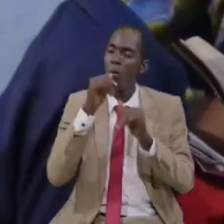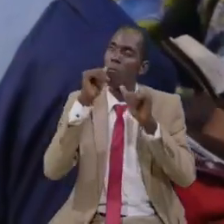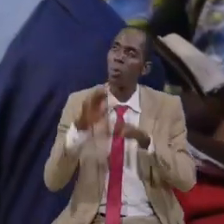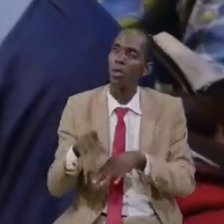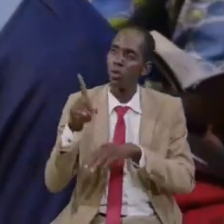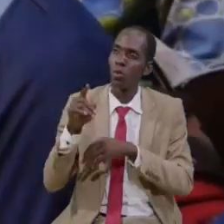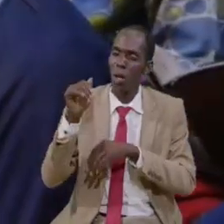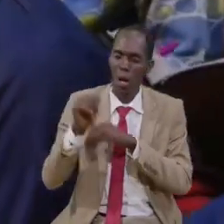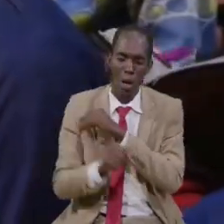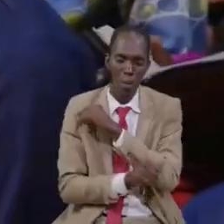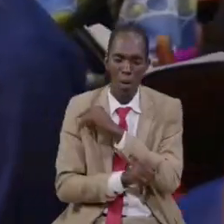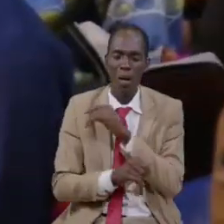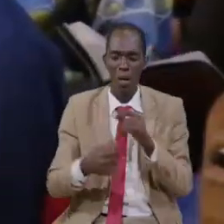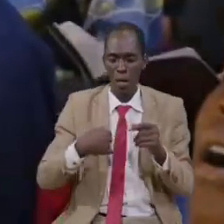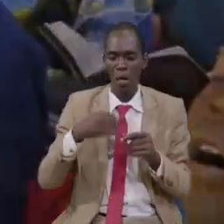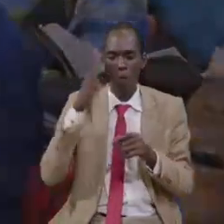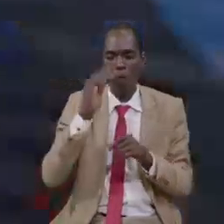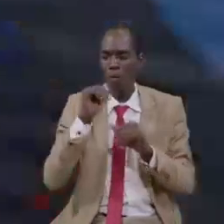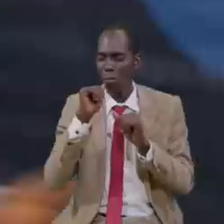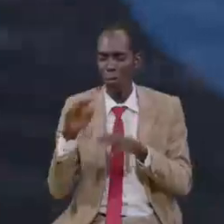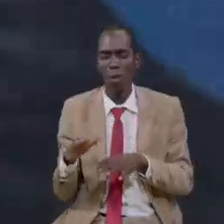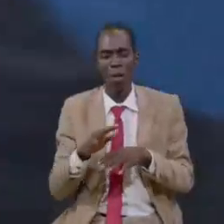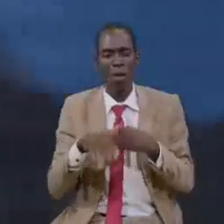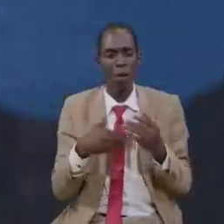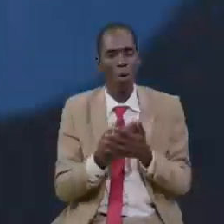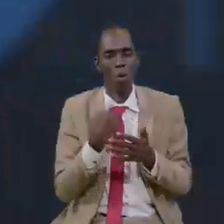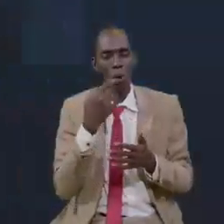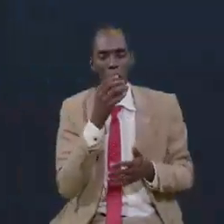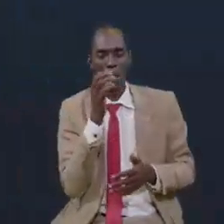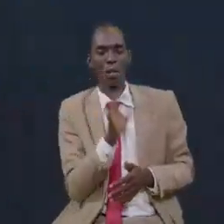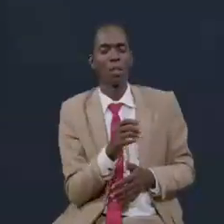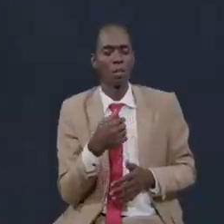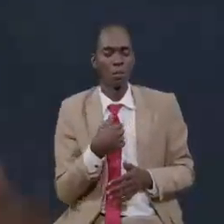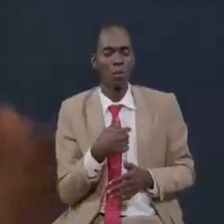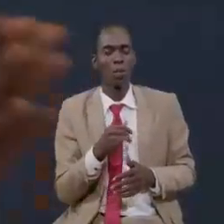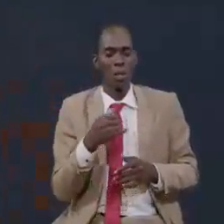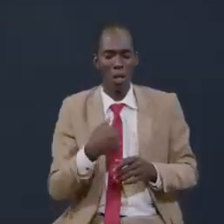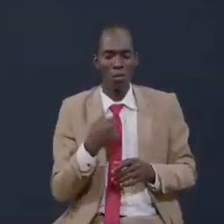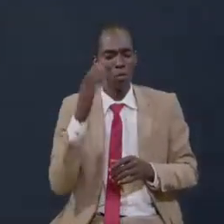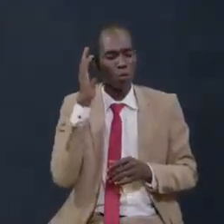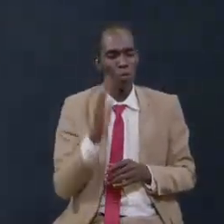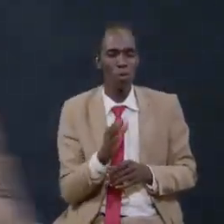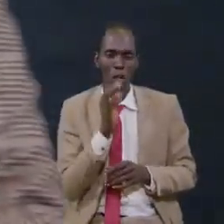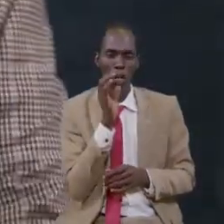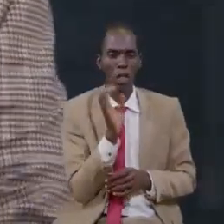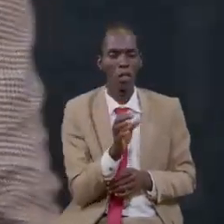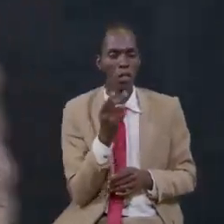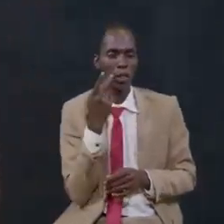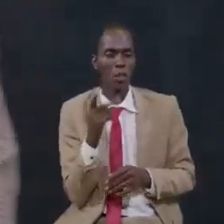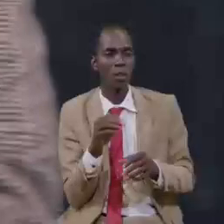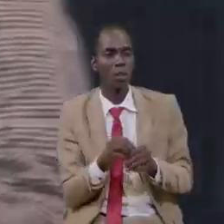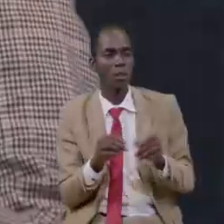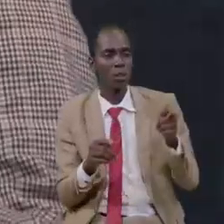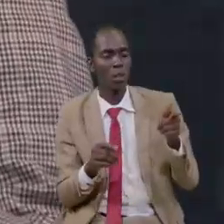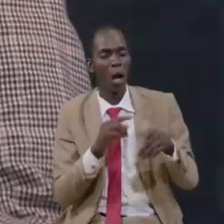curse you, I will curse. That's why it came to them. Look at Sodom and Gomorrah